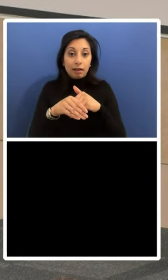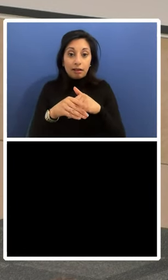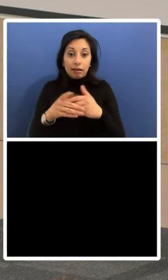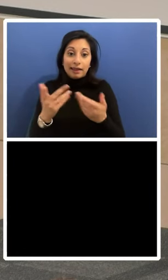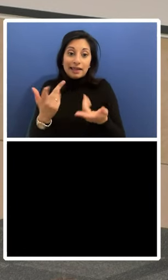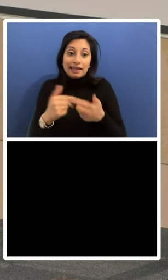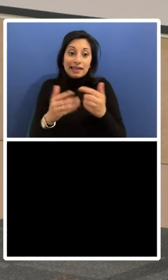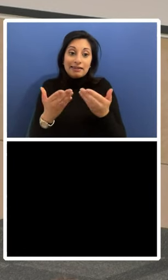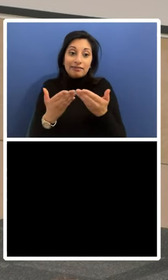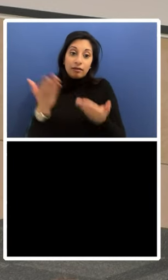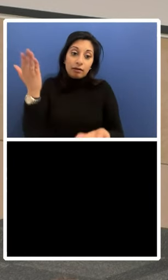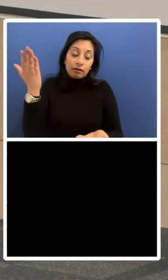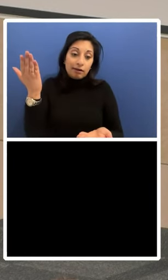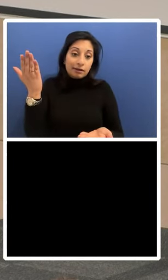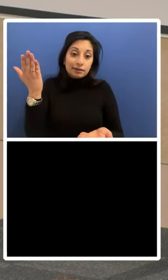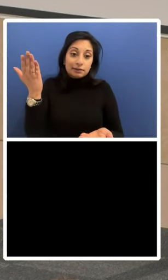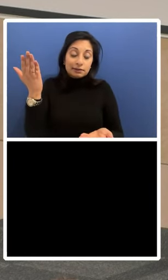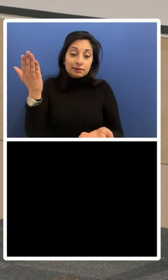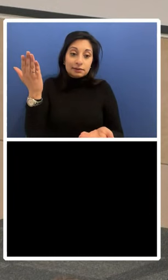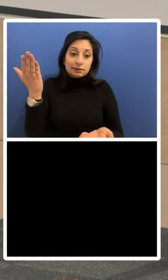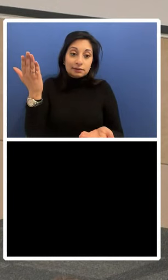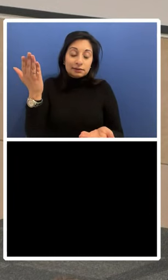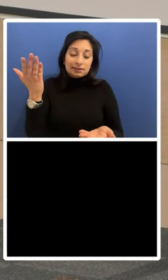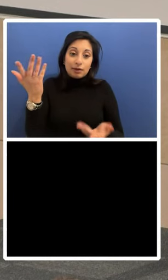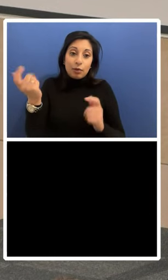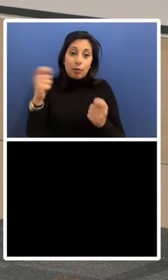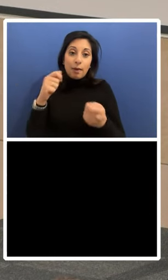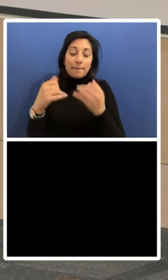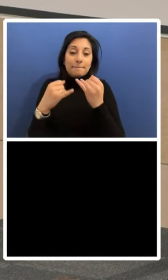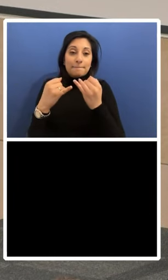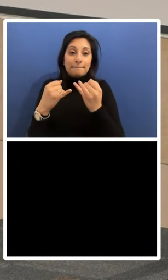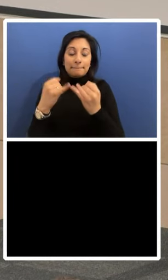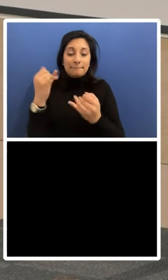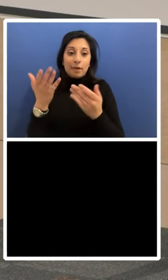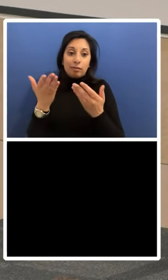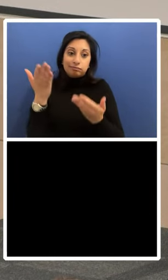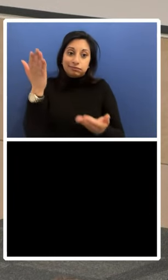if you do fix inequality, things will get better. So yeah, if you take one thing away, take that idea